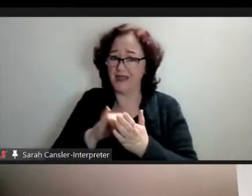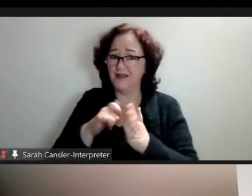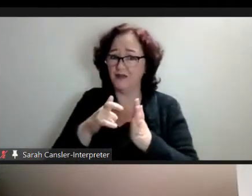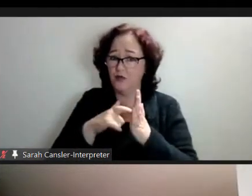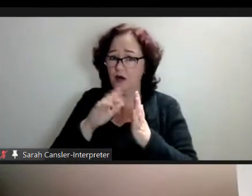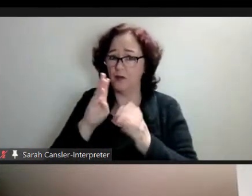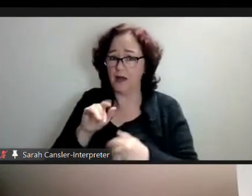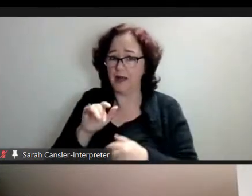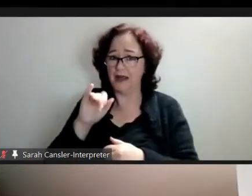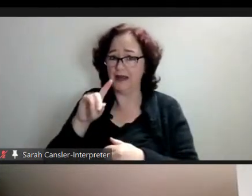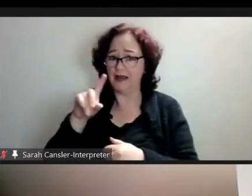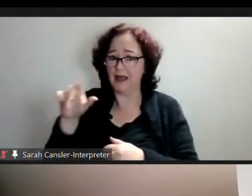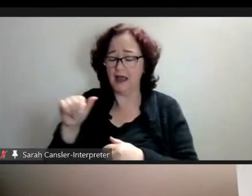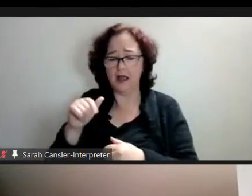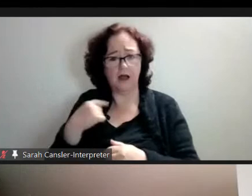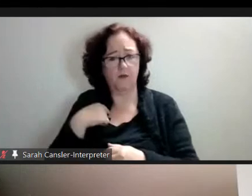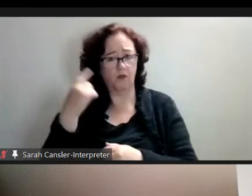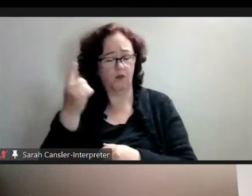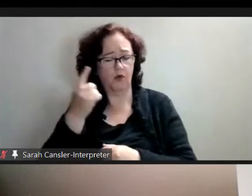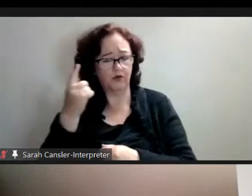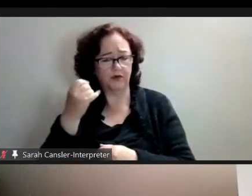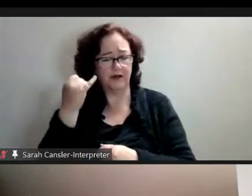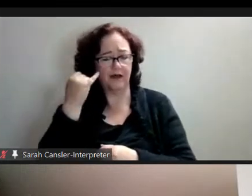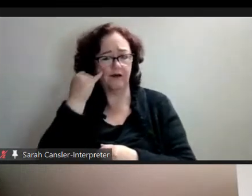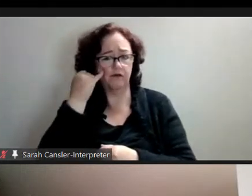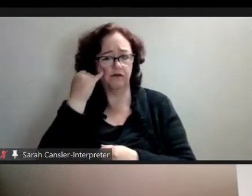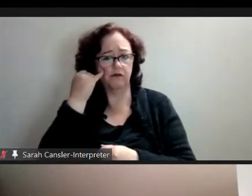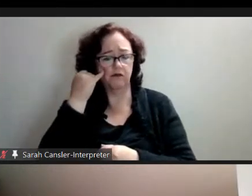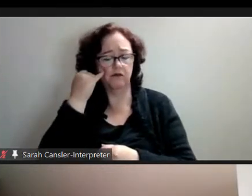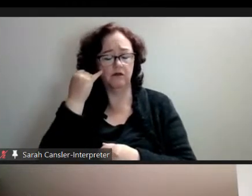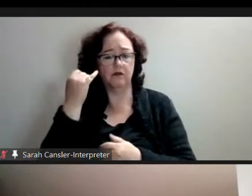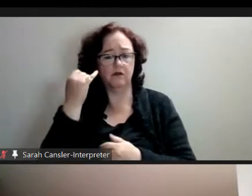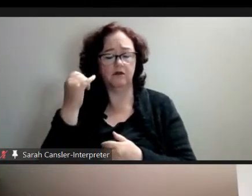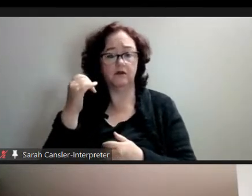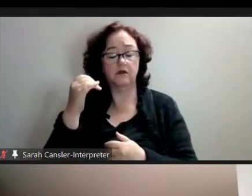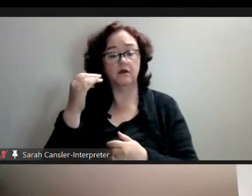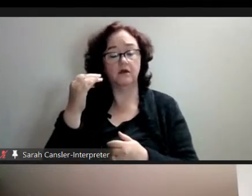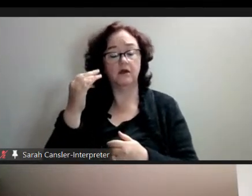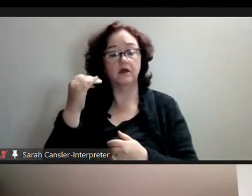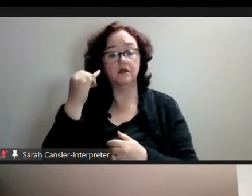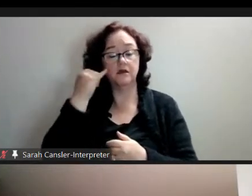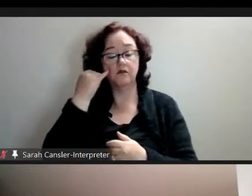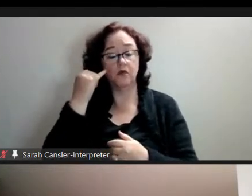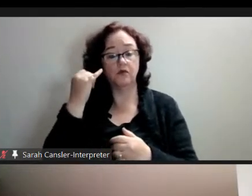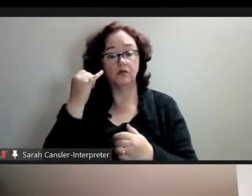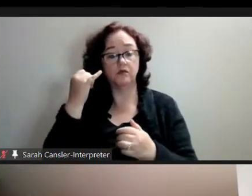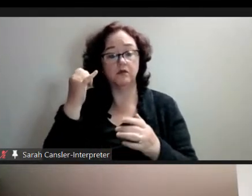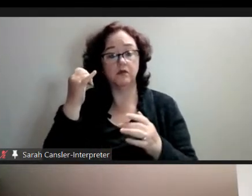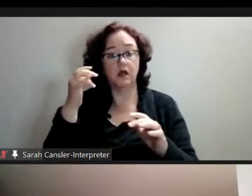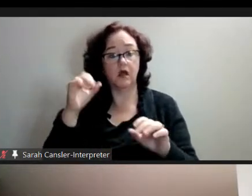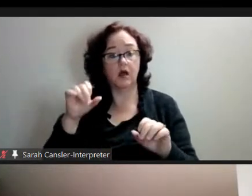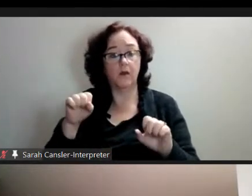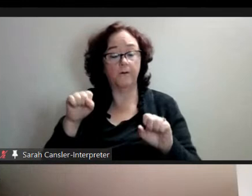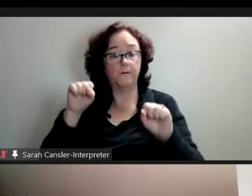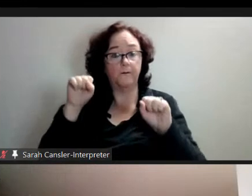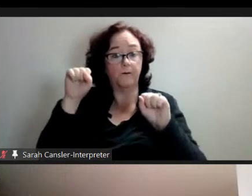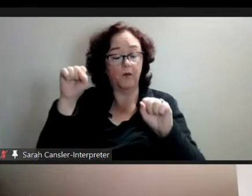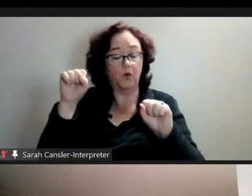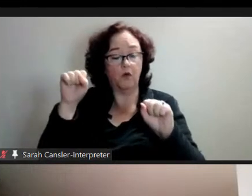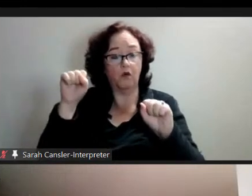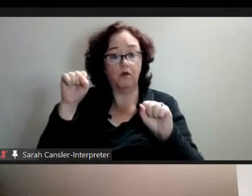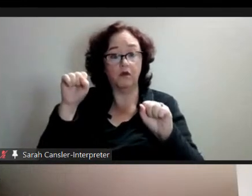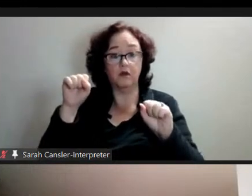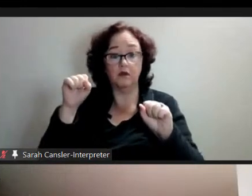wondering in general if there's any, when they're pulled up, how high is that? Will someone have to